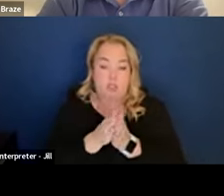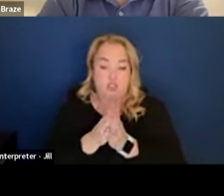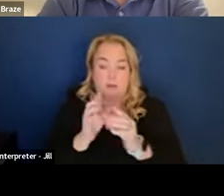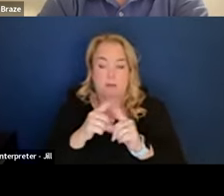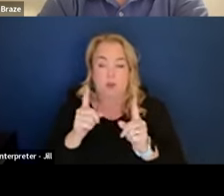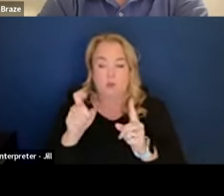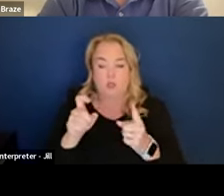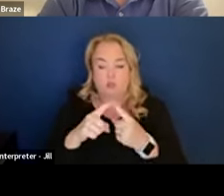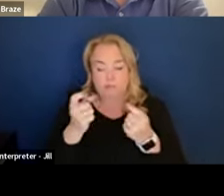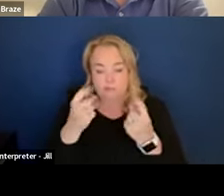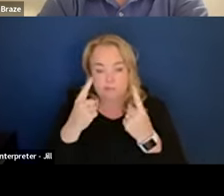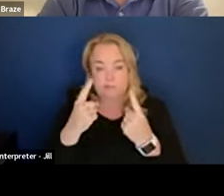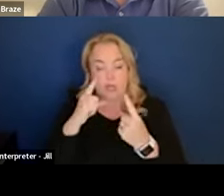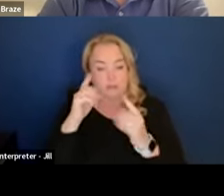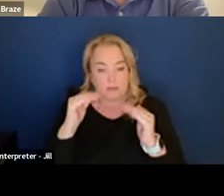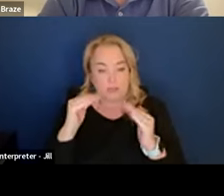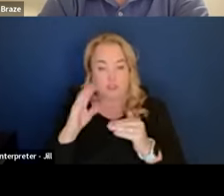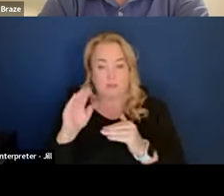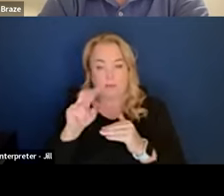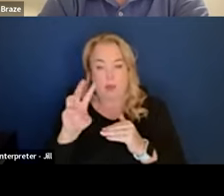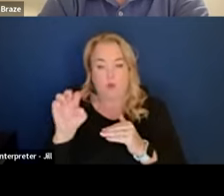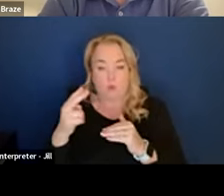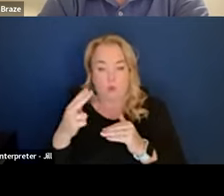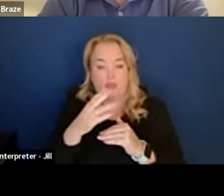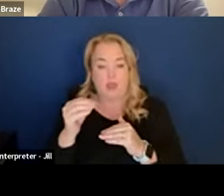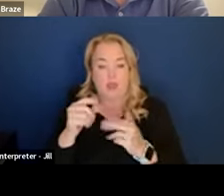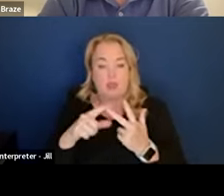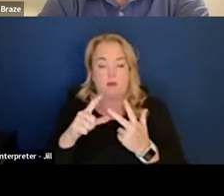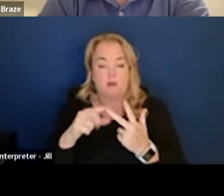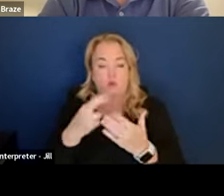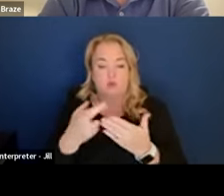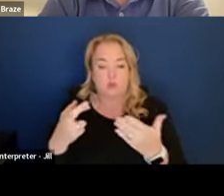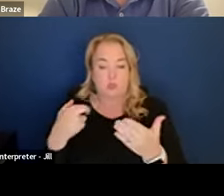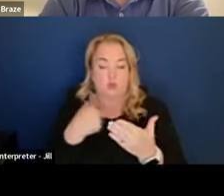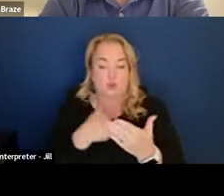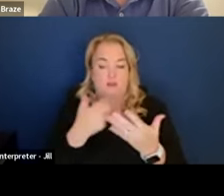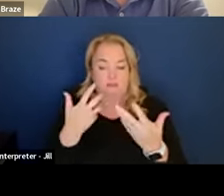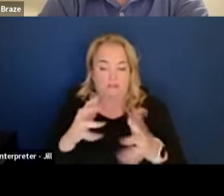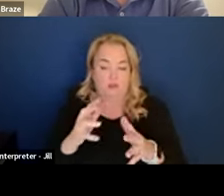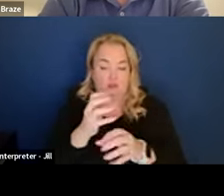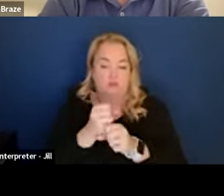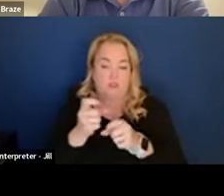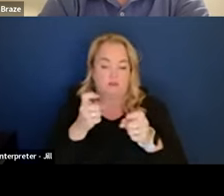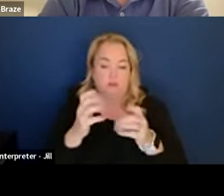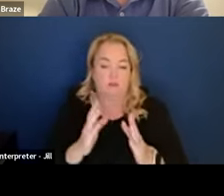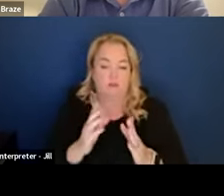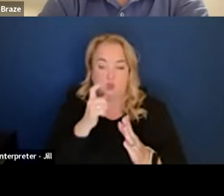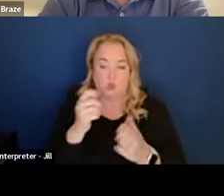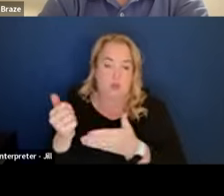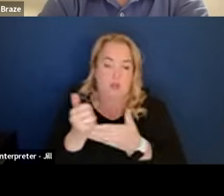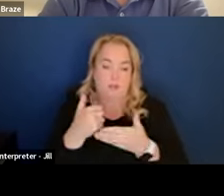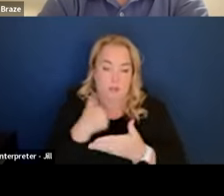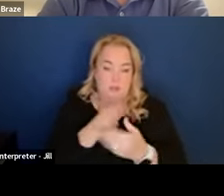with expectations and bandwidth and resources. And so we invested in a couple of facilitators to really help us bring our vision to